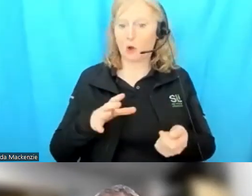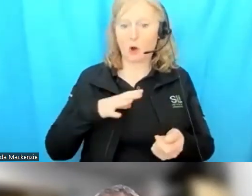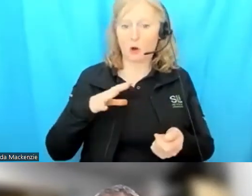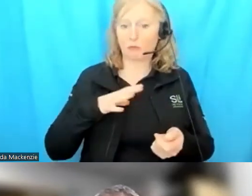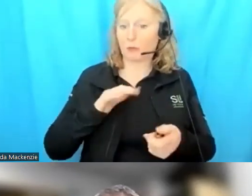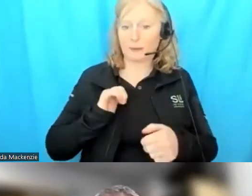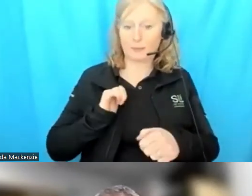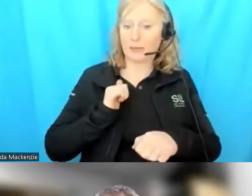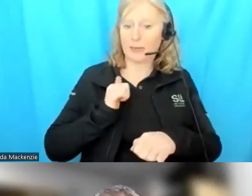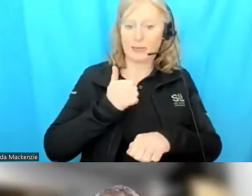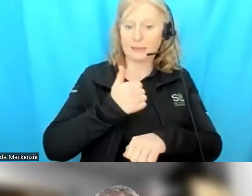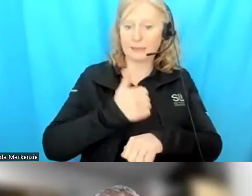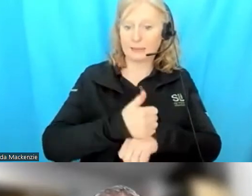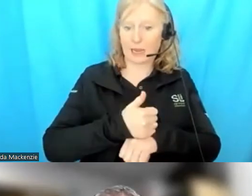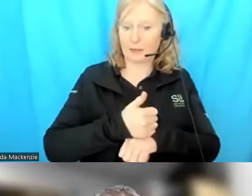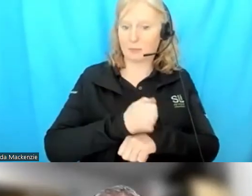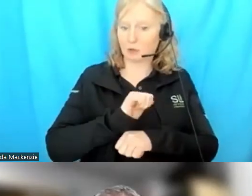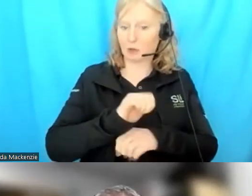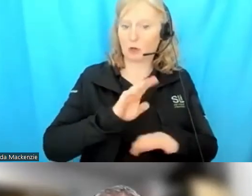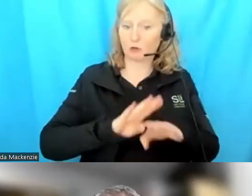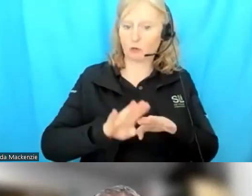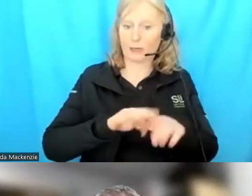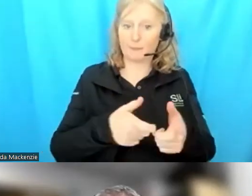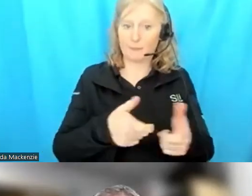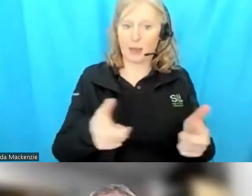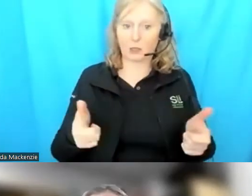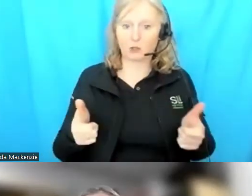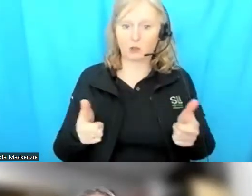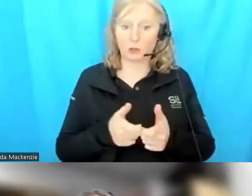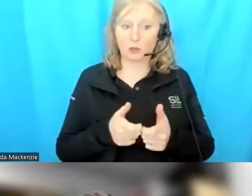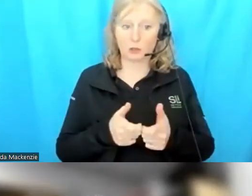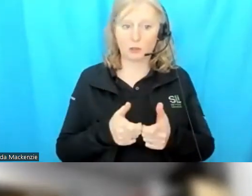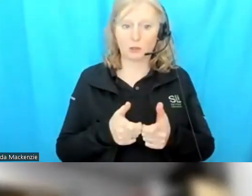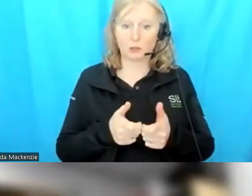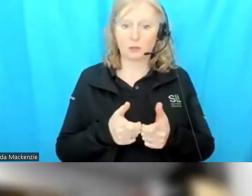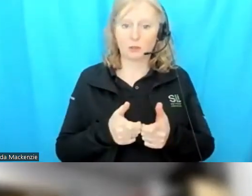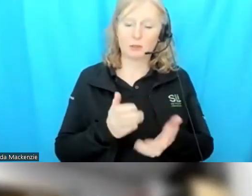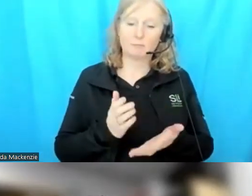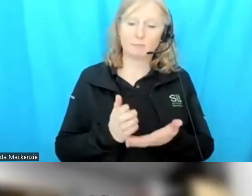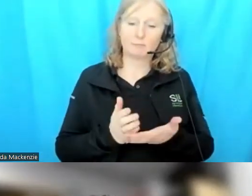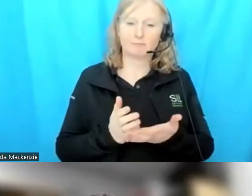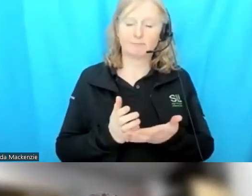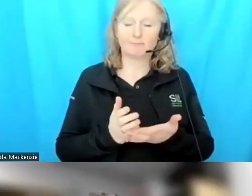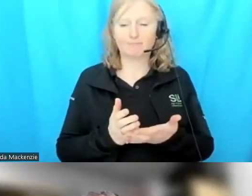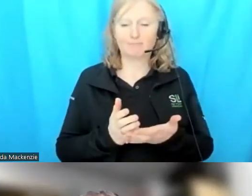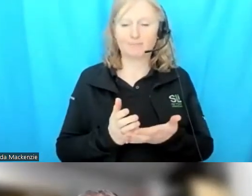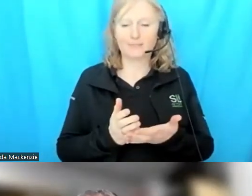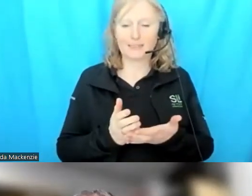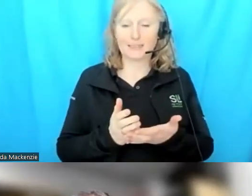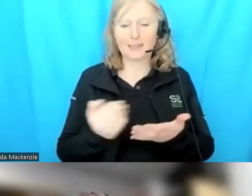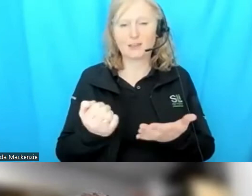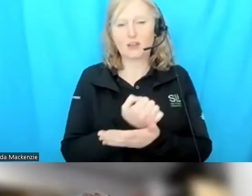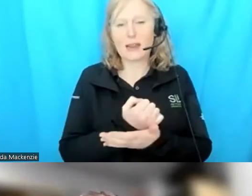established their training packages. It's a bit of a